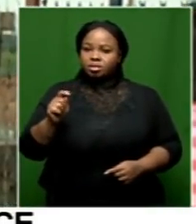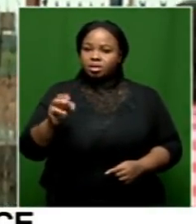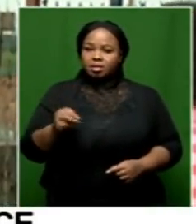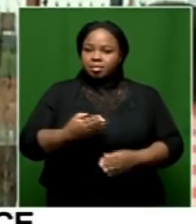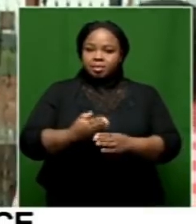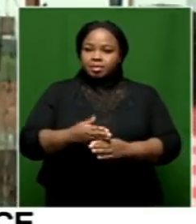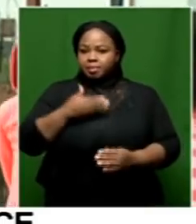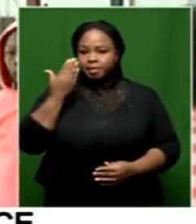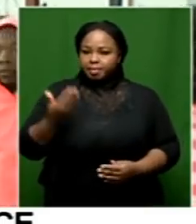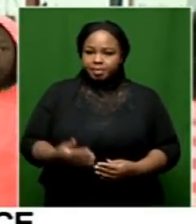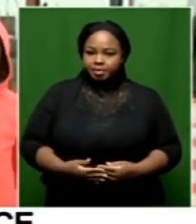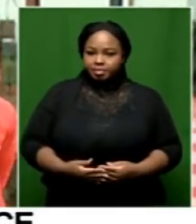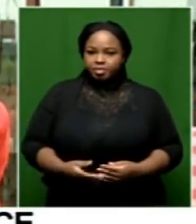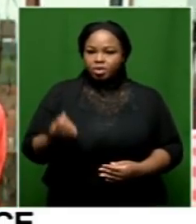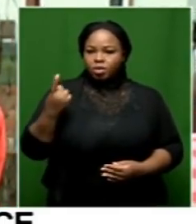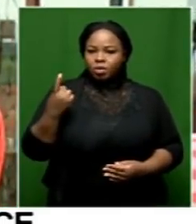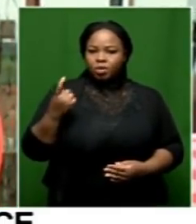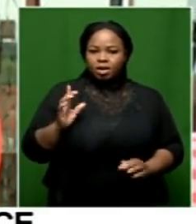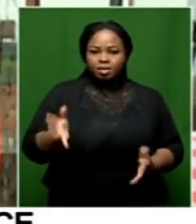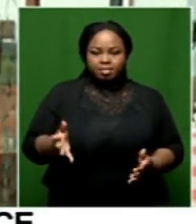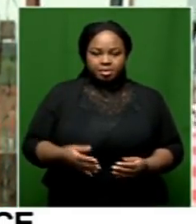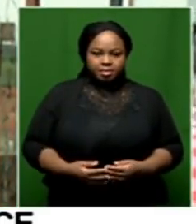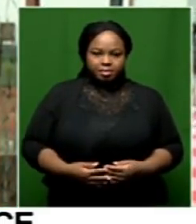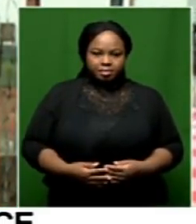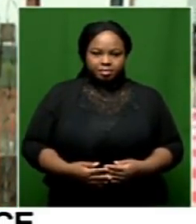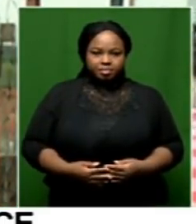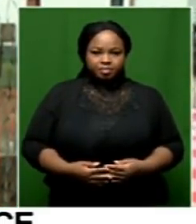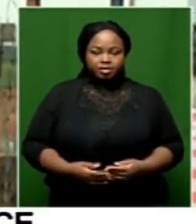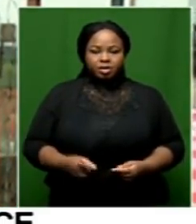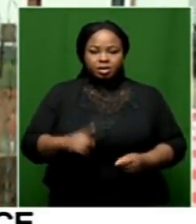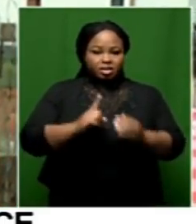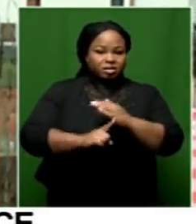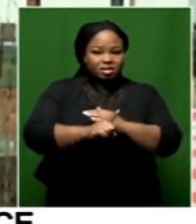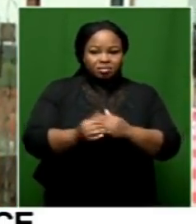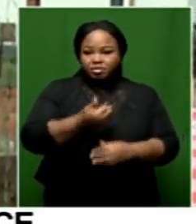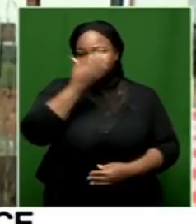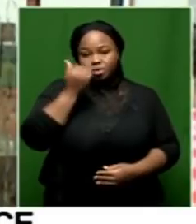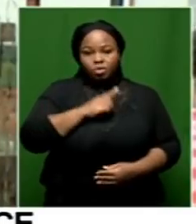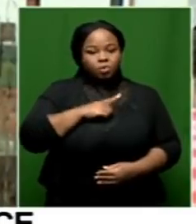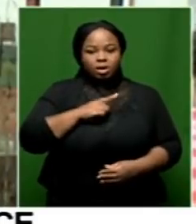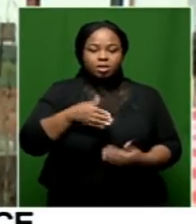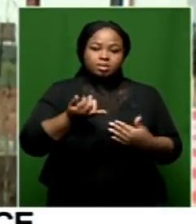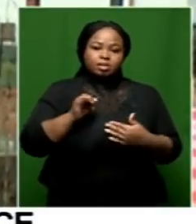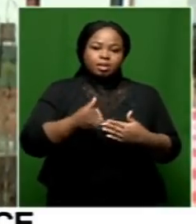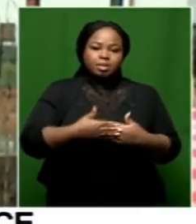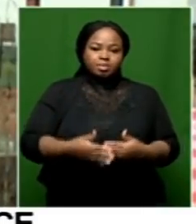sebetse. O sebetsa ATM e one fela mo. Tsena tse ka hare re tsebe bana ha o so ka o bula ka hare ka